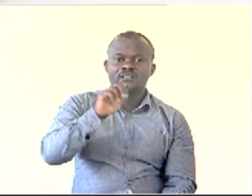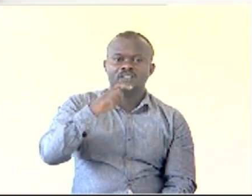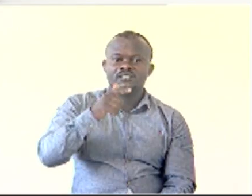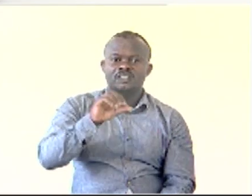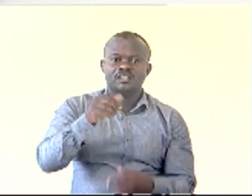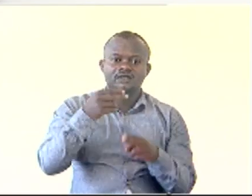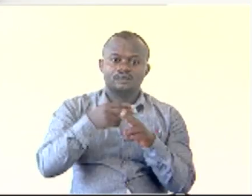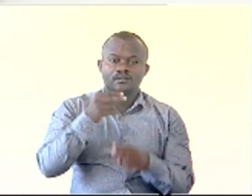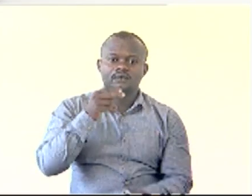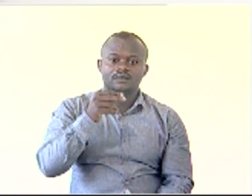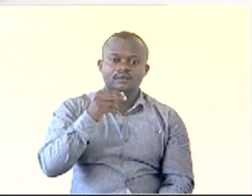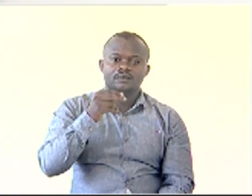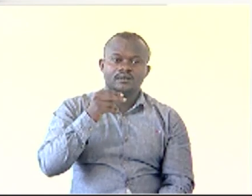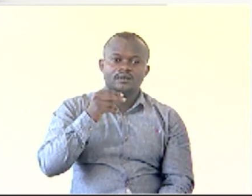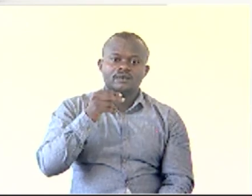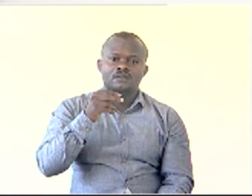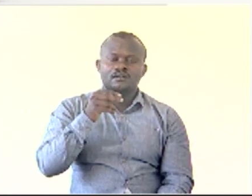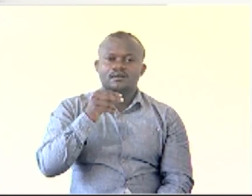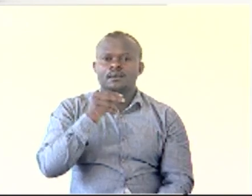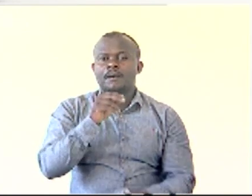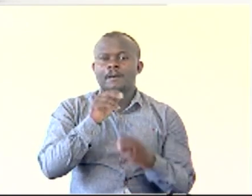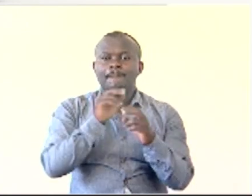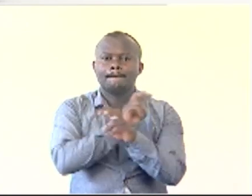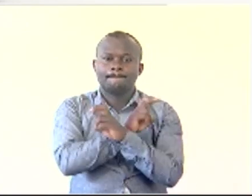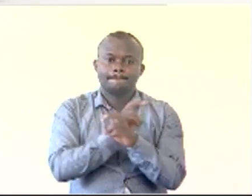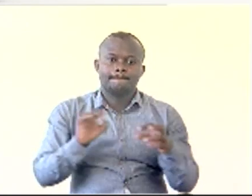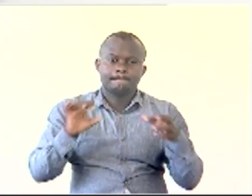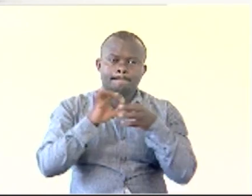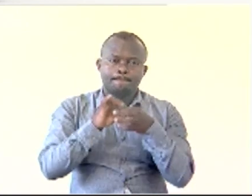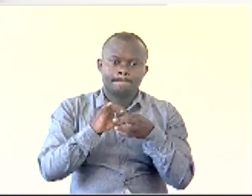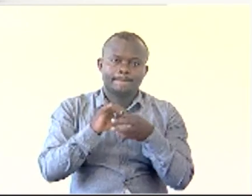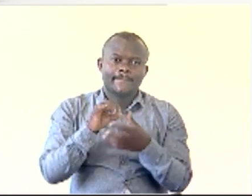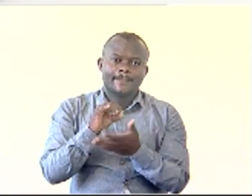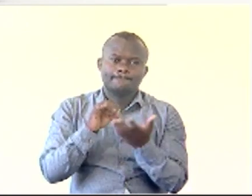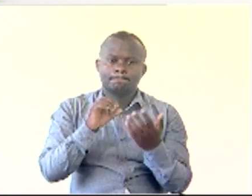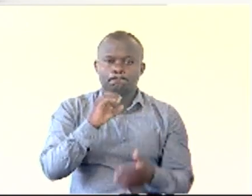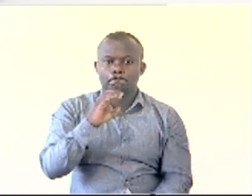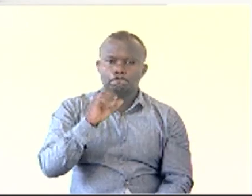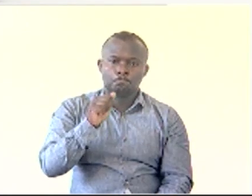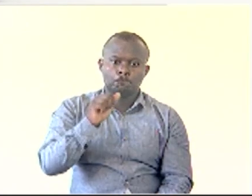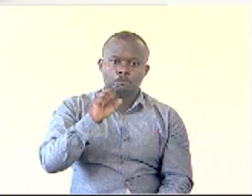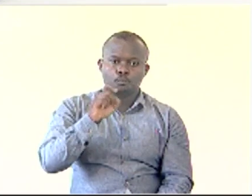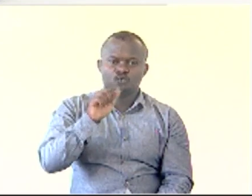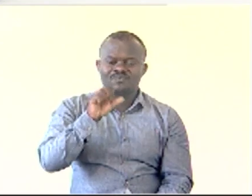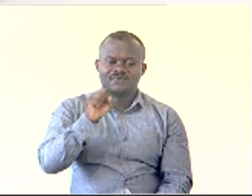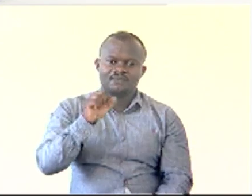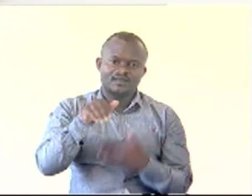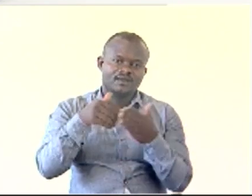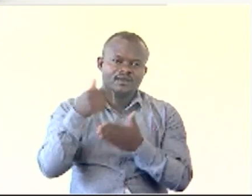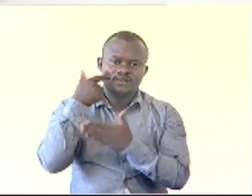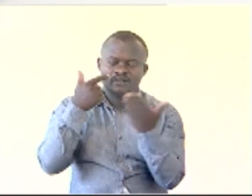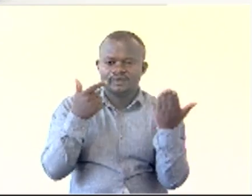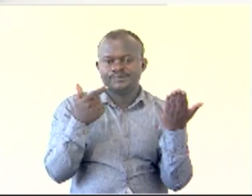fibrous. The bones are connected by a dense fibrous tissue rich in called